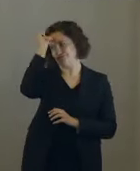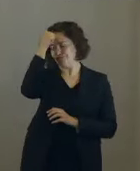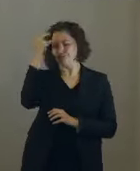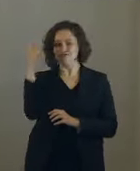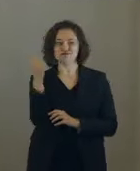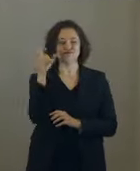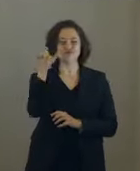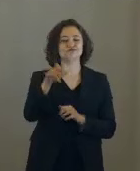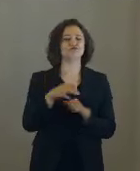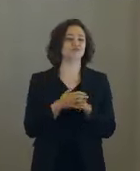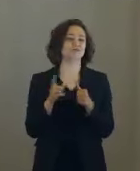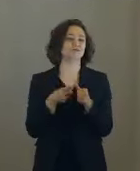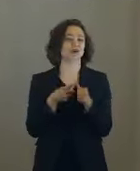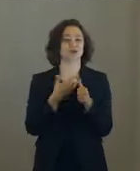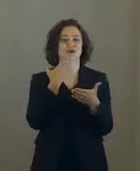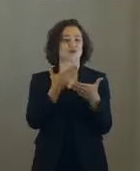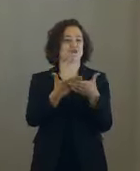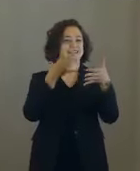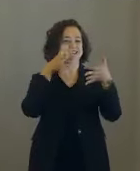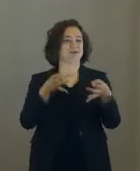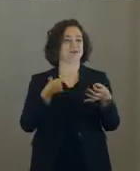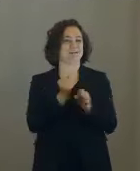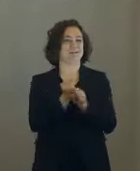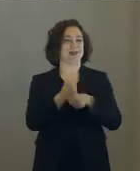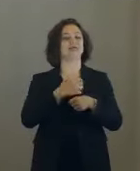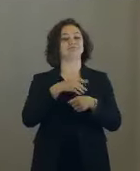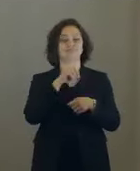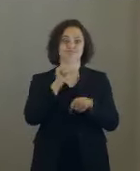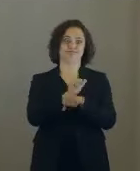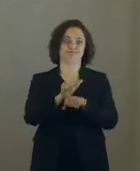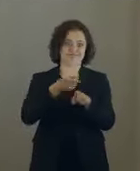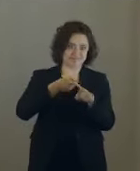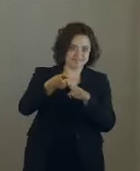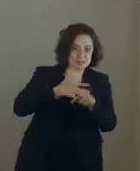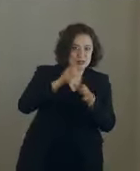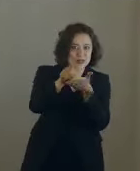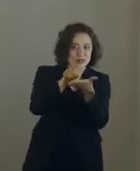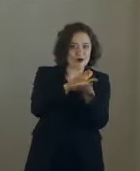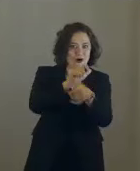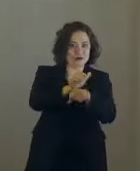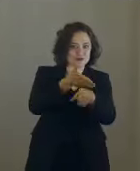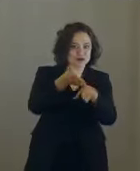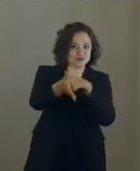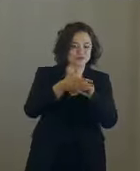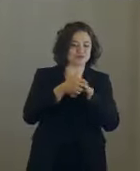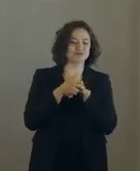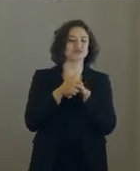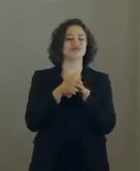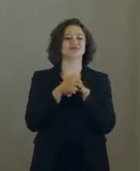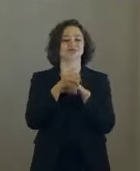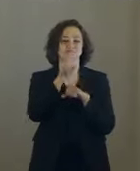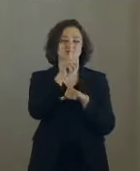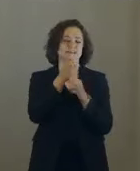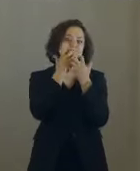It's probably the first good decision I made in my law career, and I have fond memories working with all of